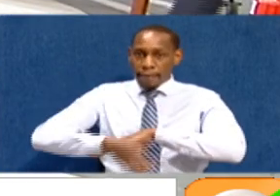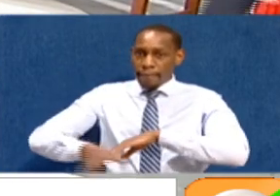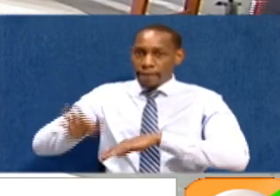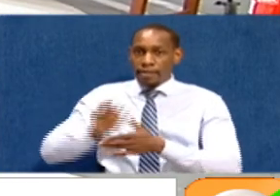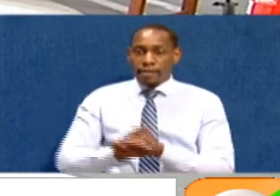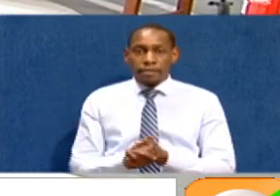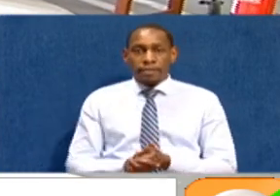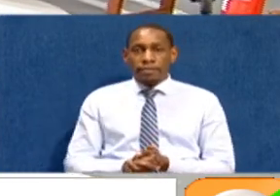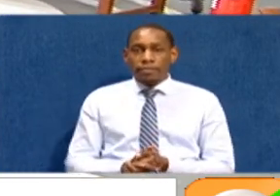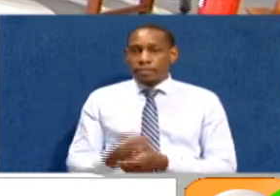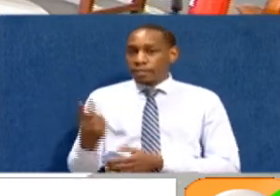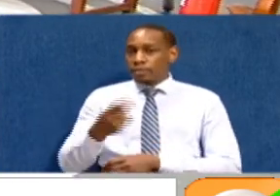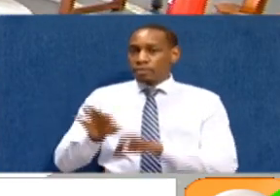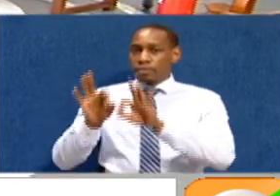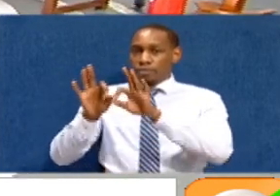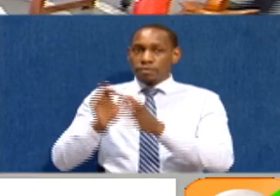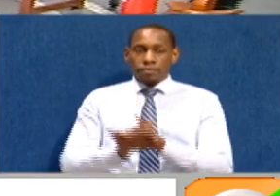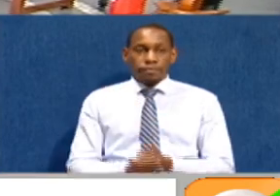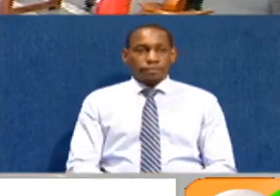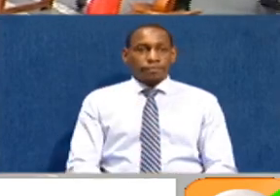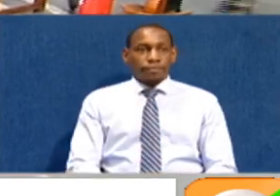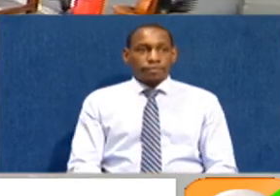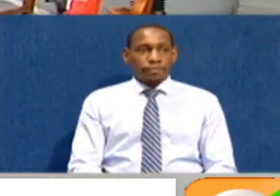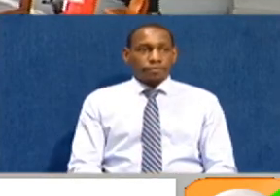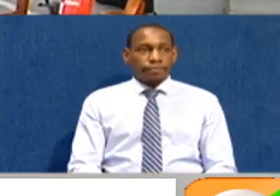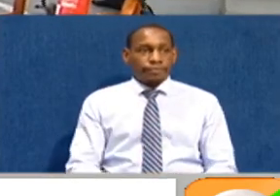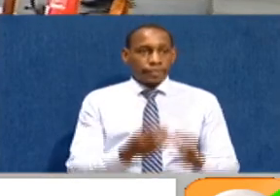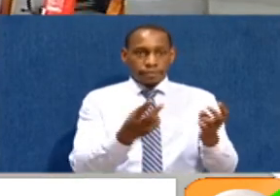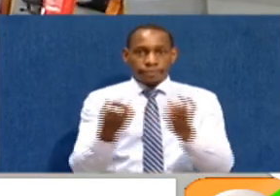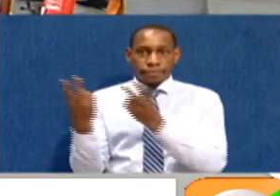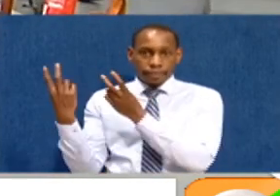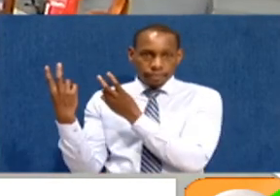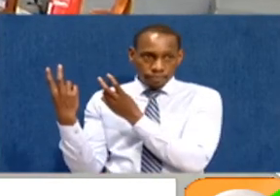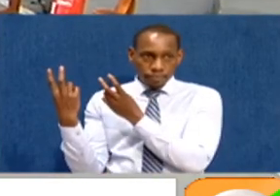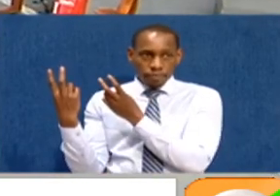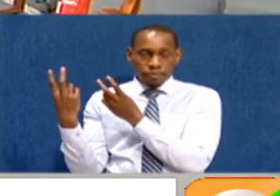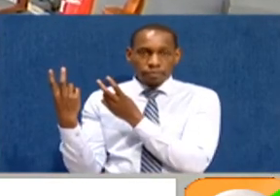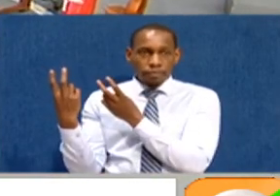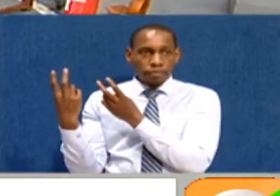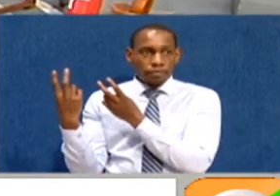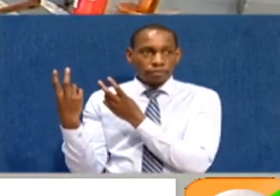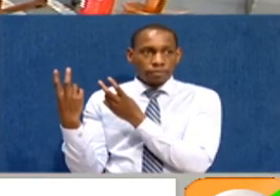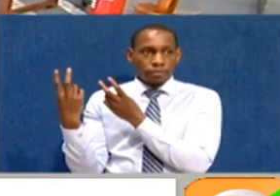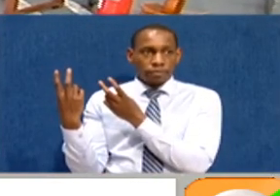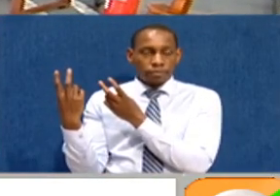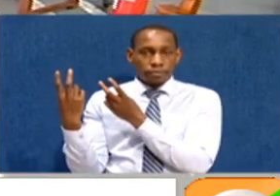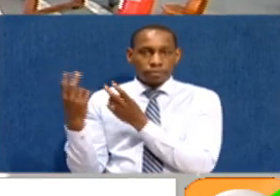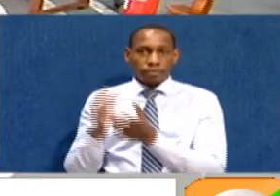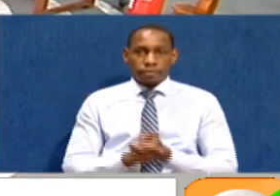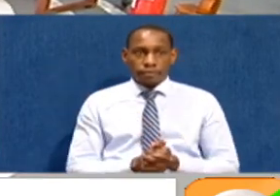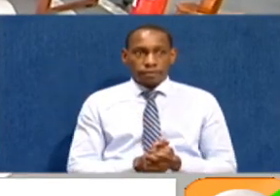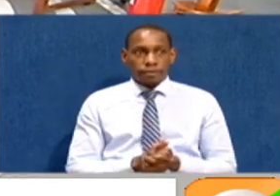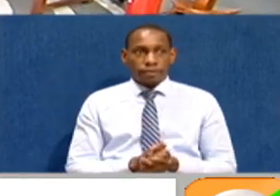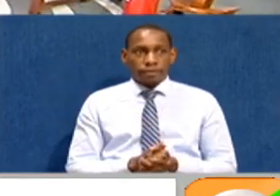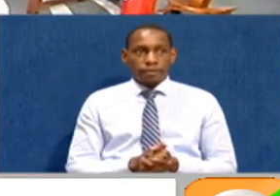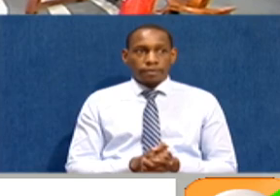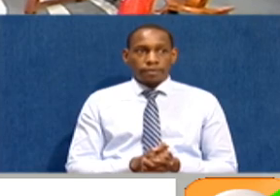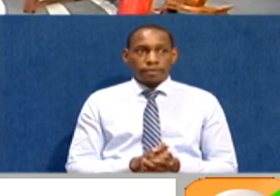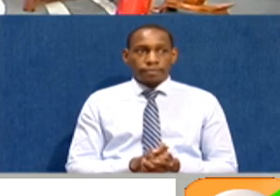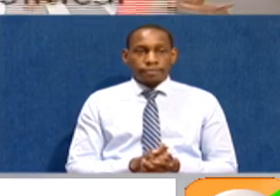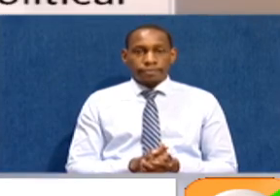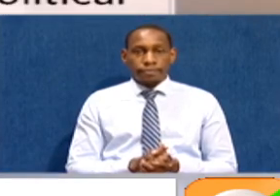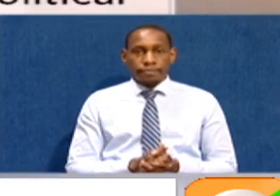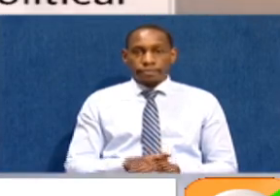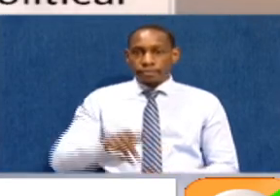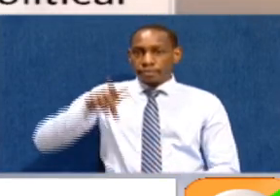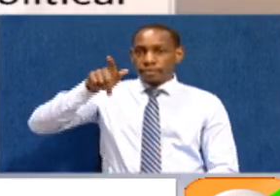guys have been fantastic. So we took a look at some tweets. Excuse me. Tweets coming in so thick and fast. Paul